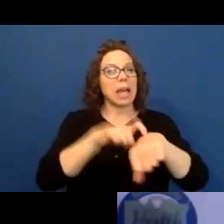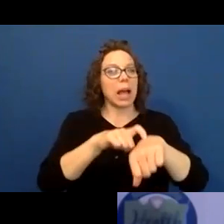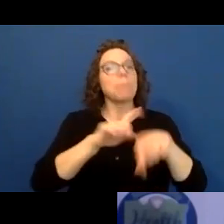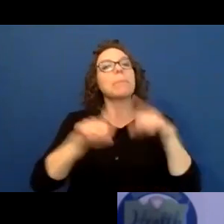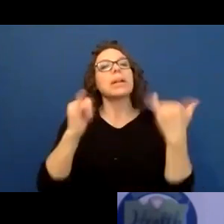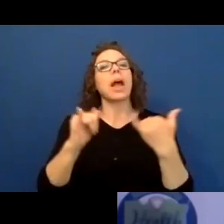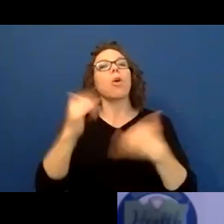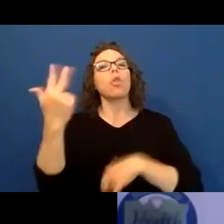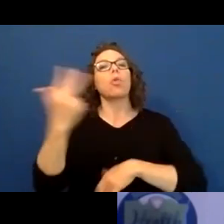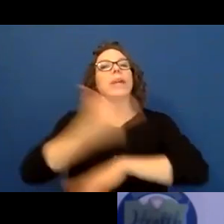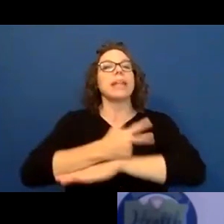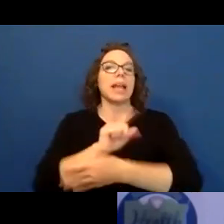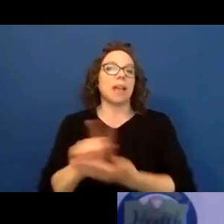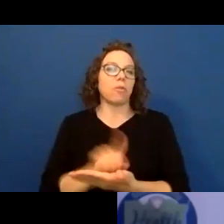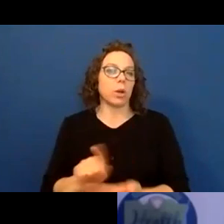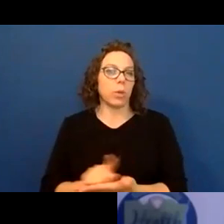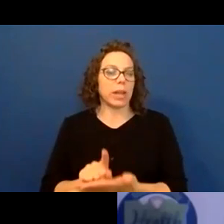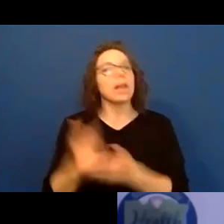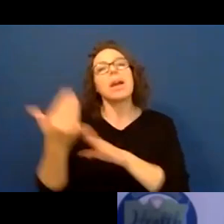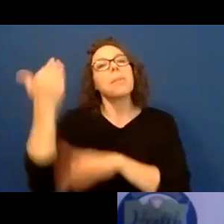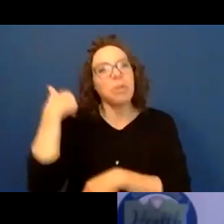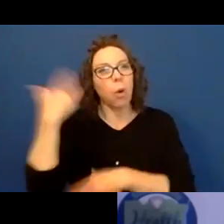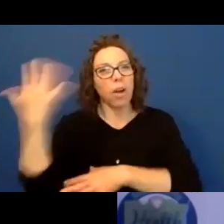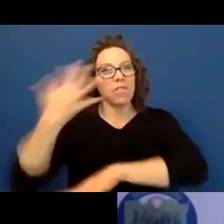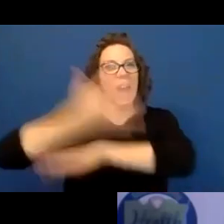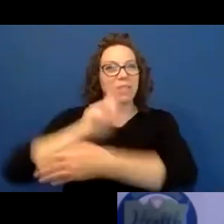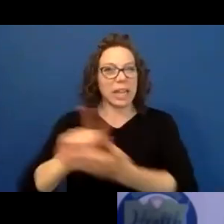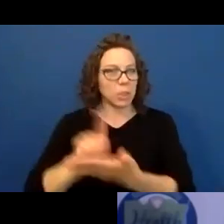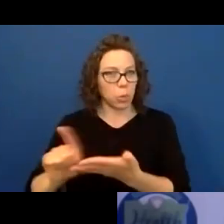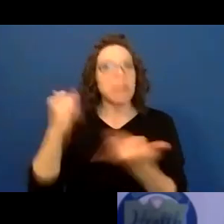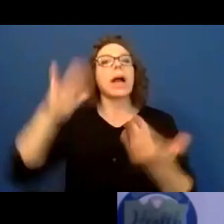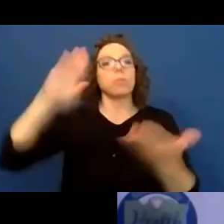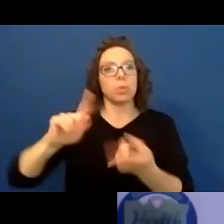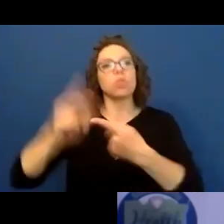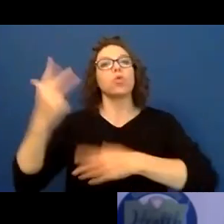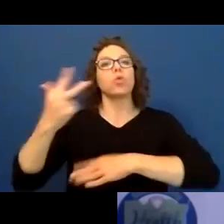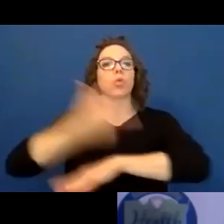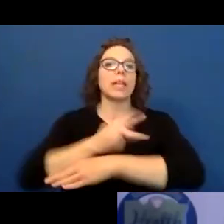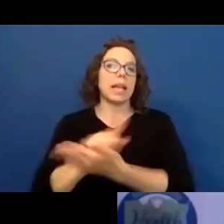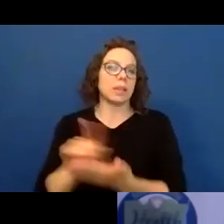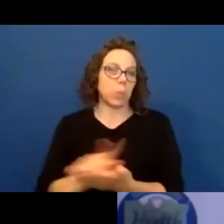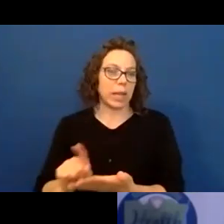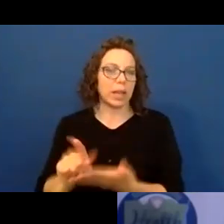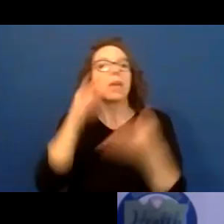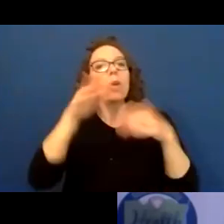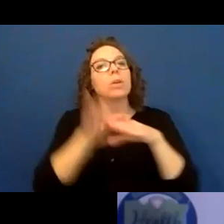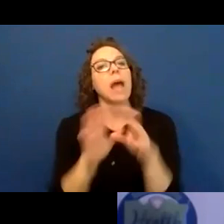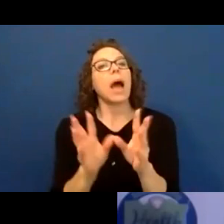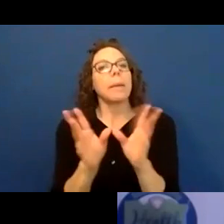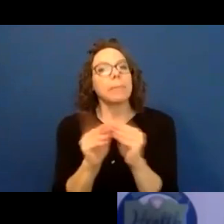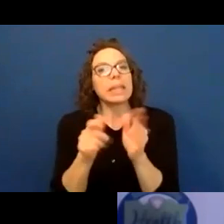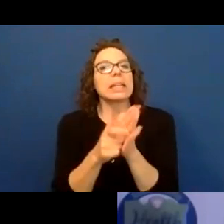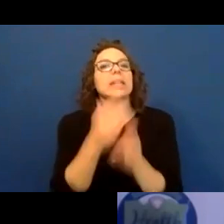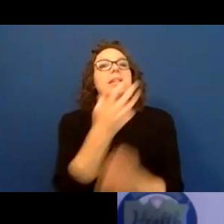week. We've been coming to you 5 days a week for the past 2 months, and so we believe now is a good time for us to focus on meeting those needs on